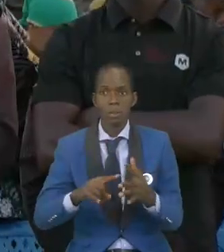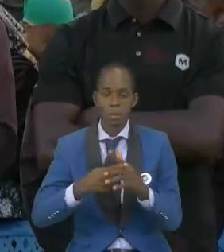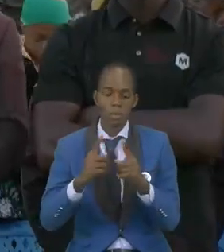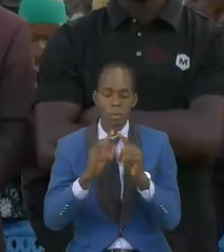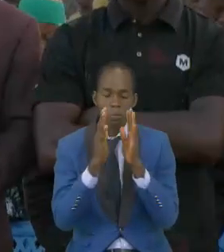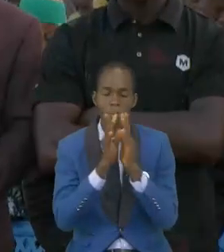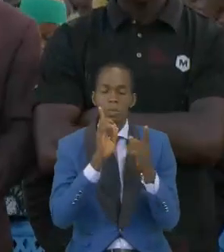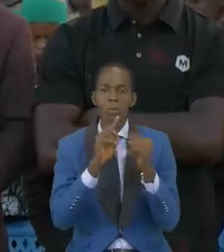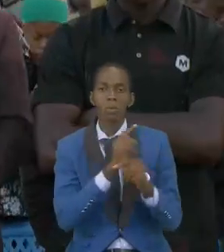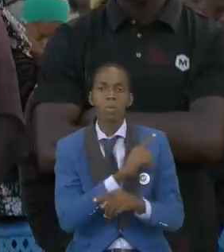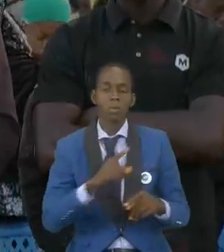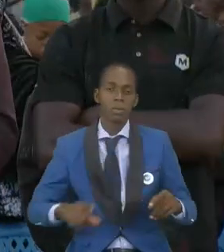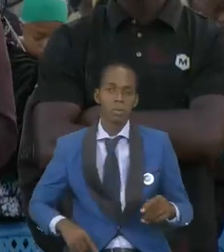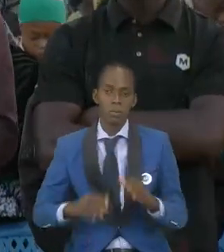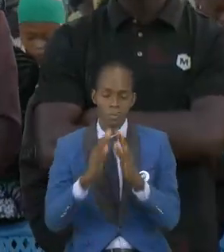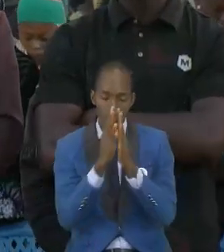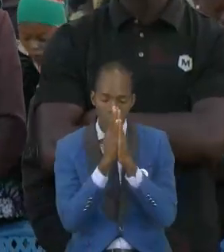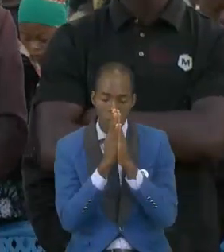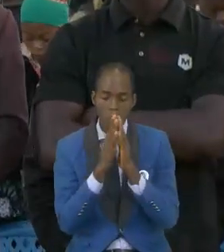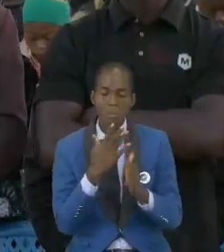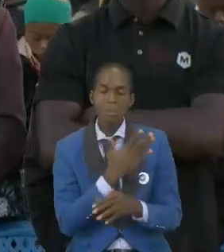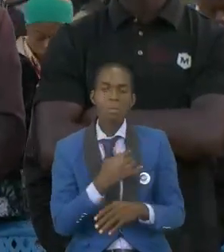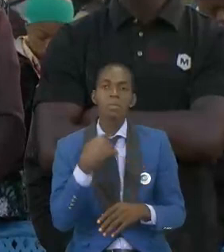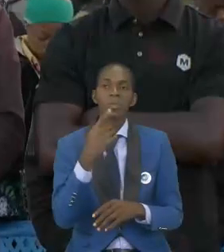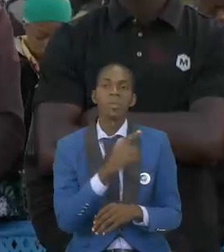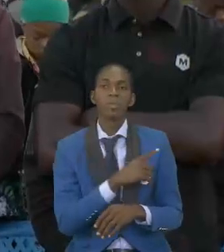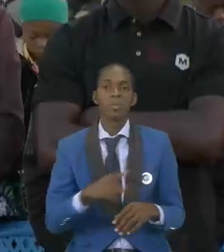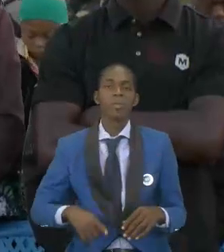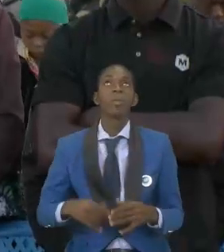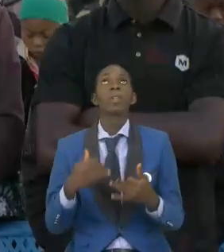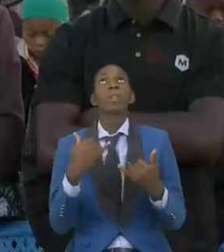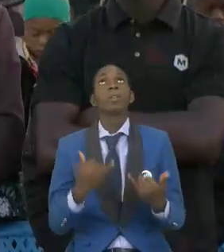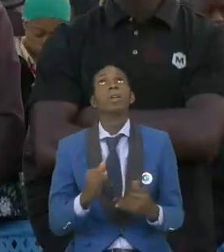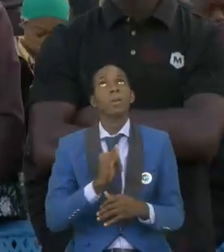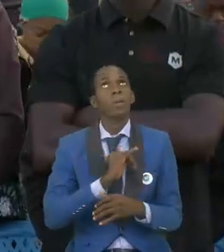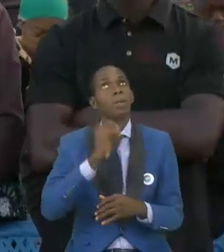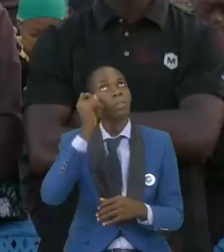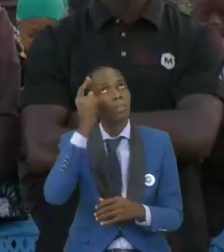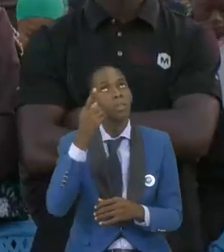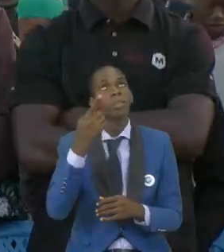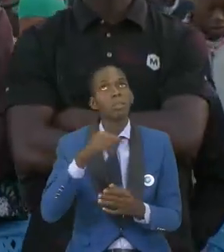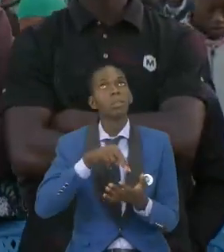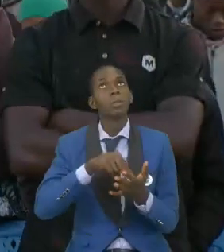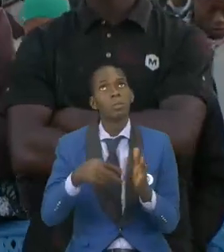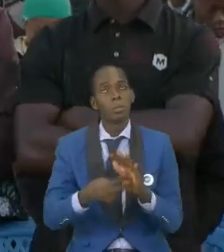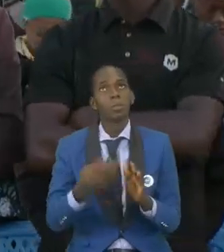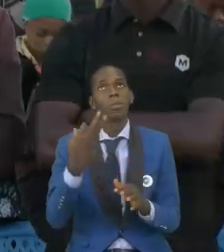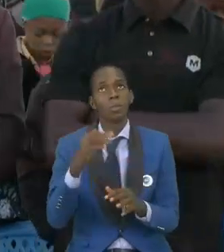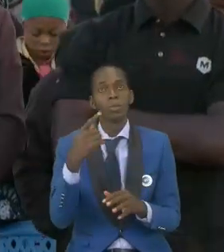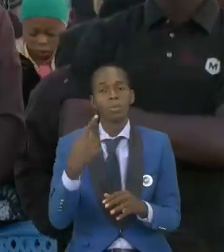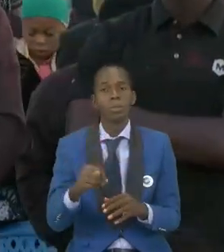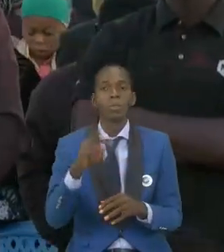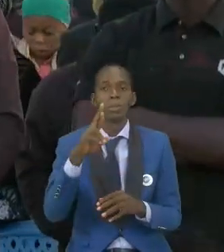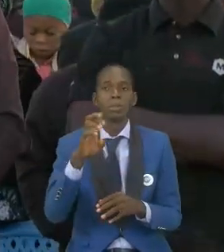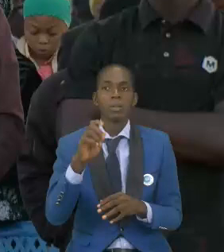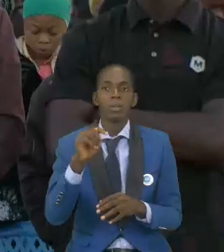now understand the purpose of the retreat. The remembrance of our redemption,